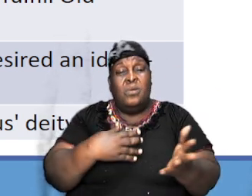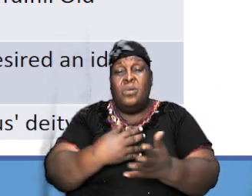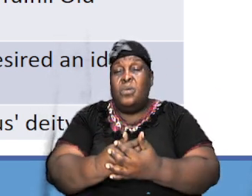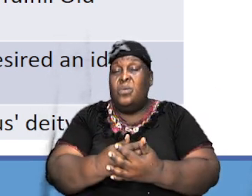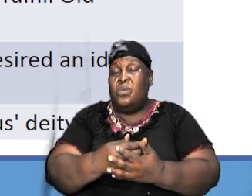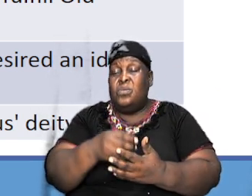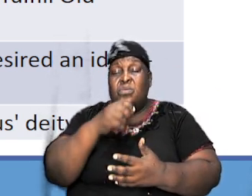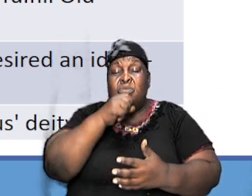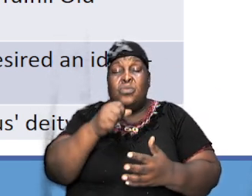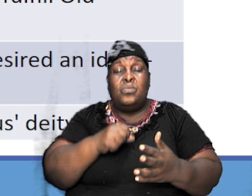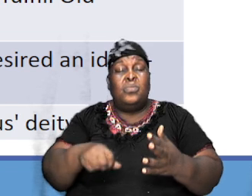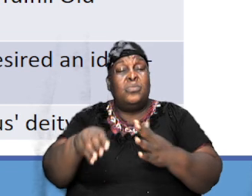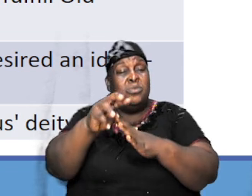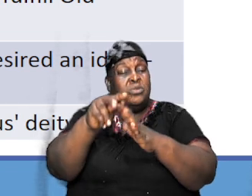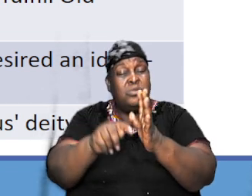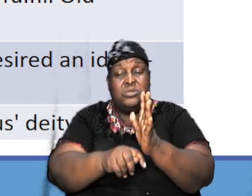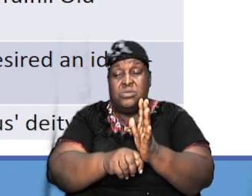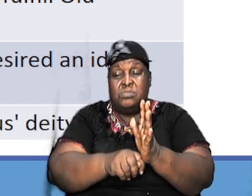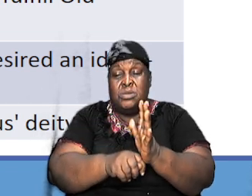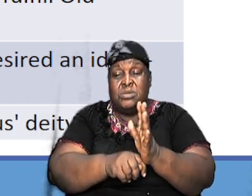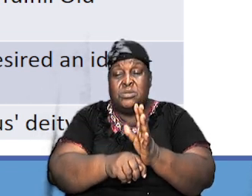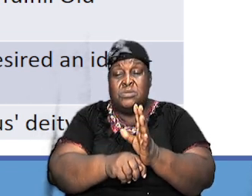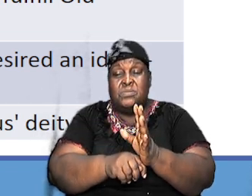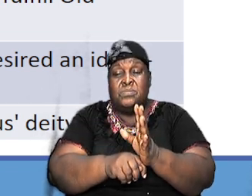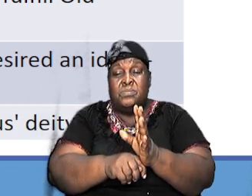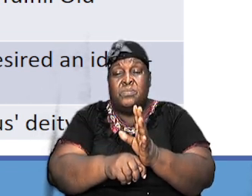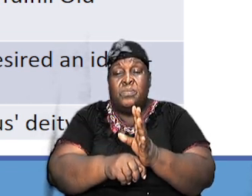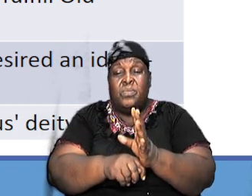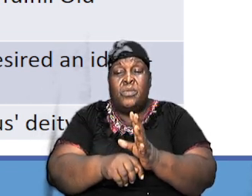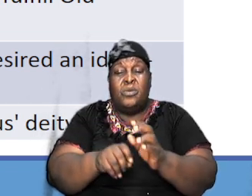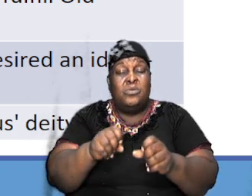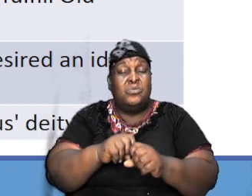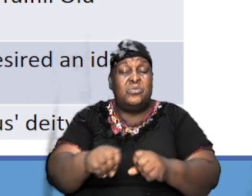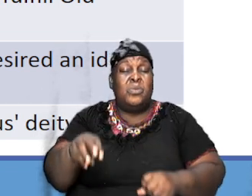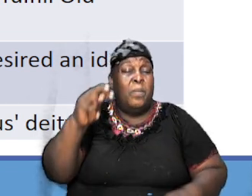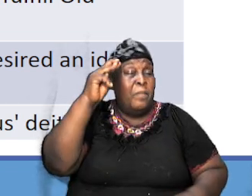all the Testament prophecies. And so